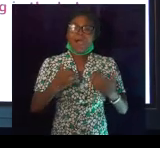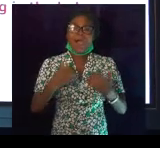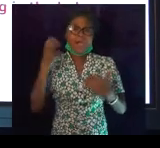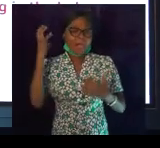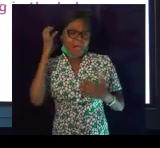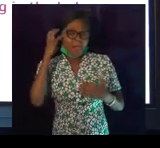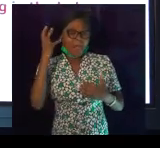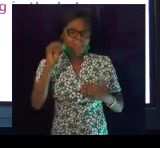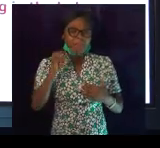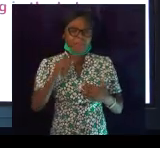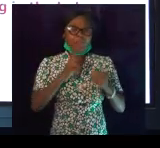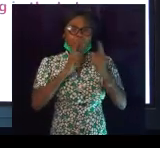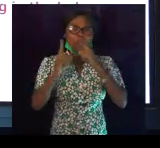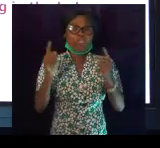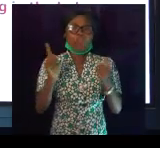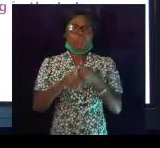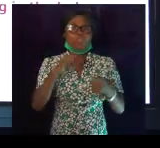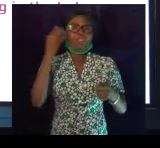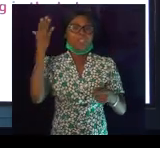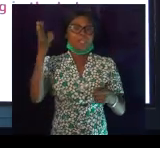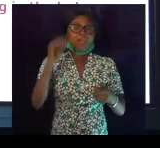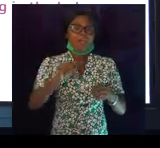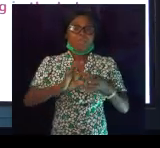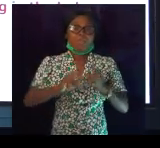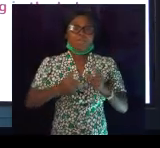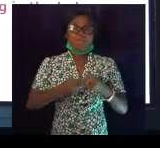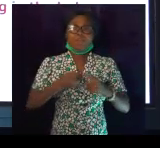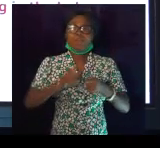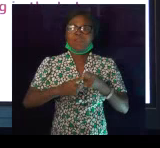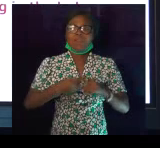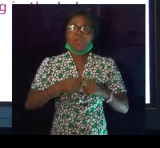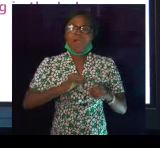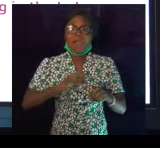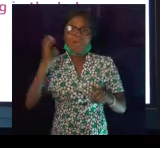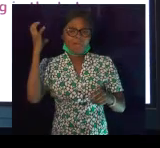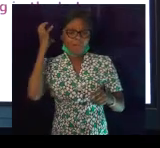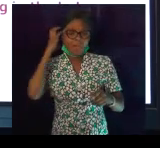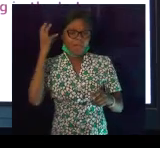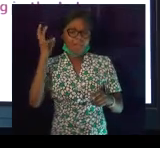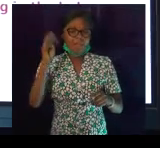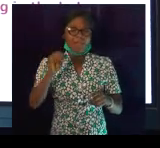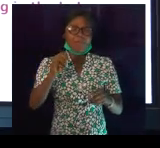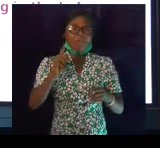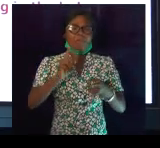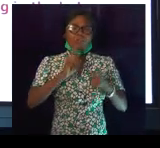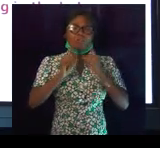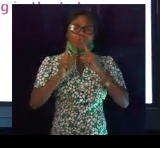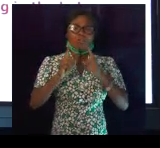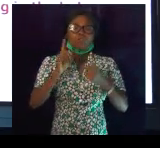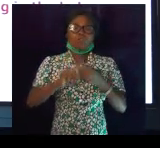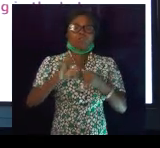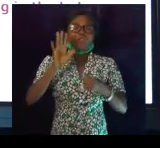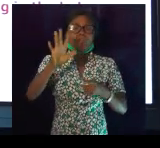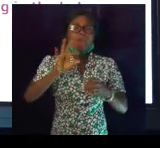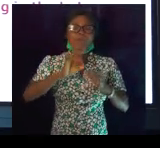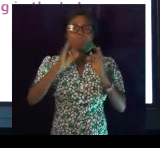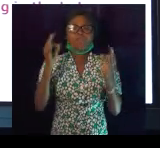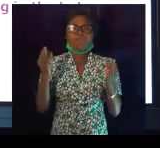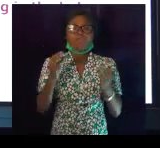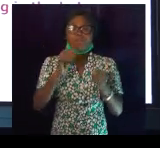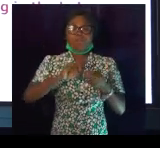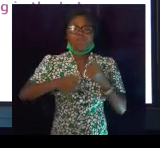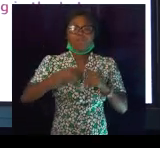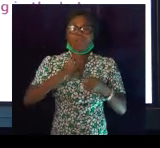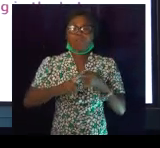I heard them talking to their friends. I heard them talking to their